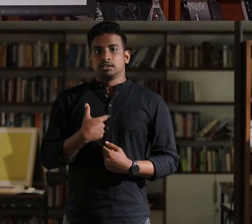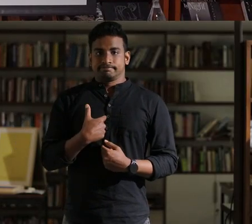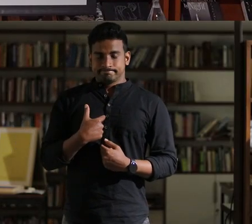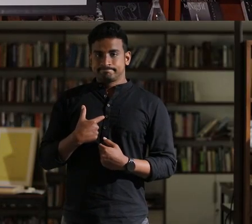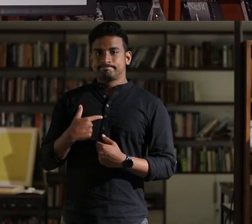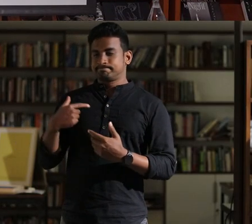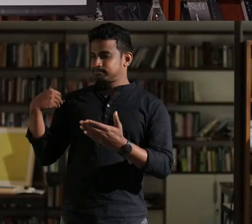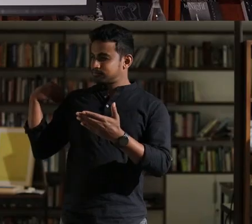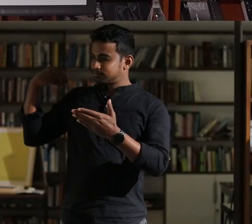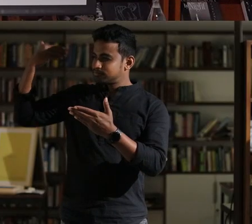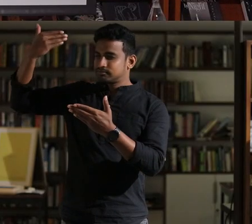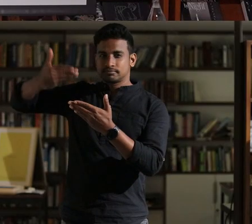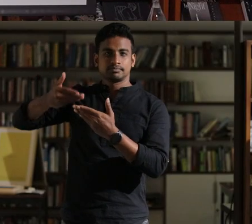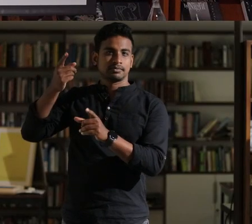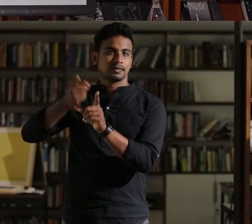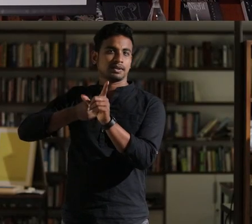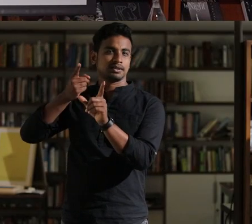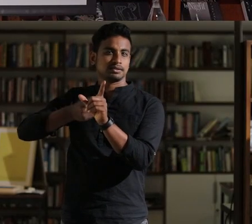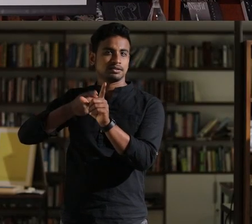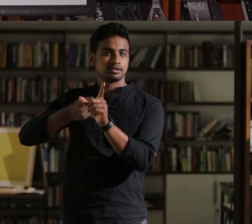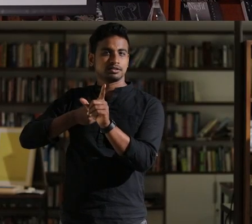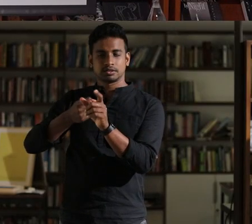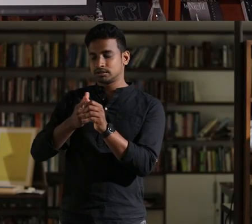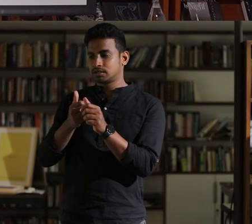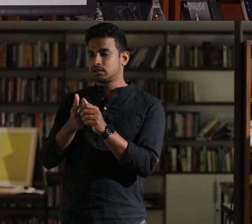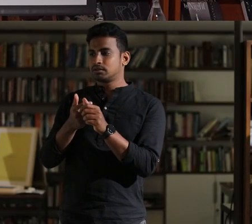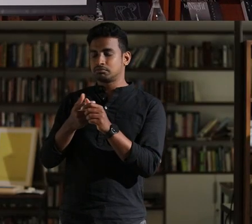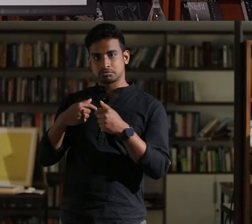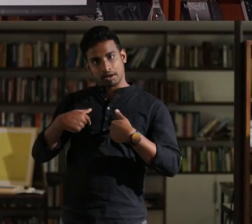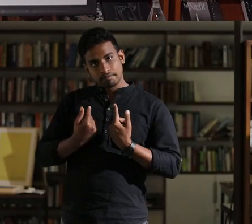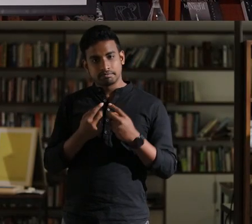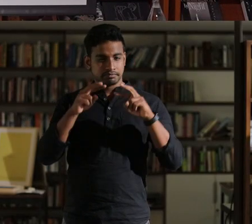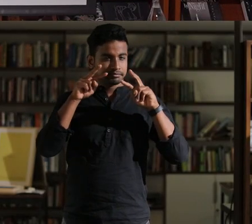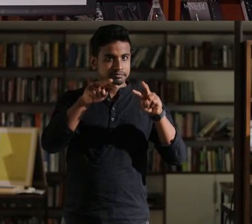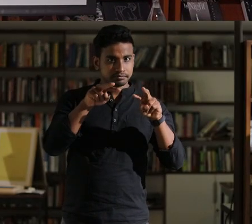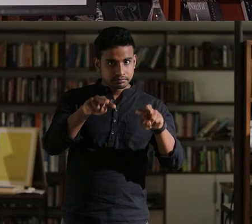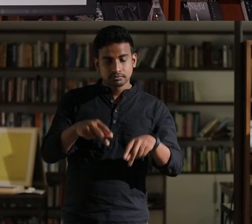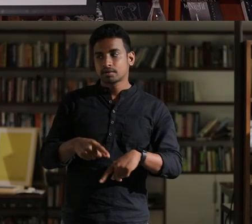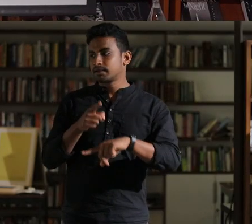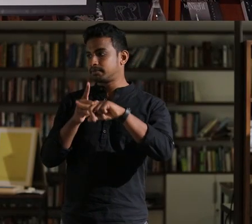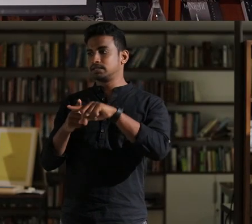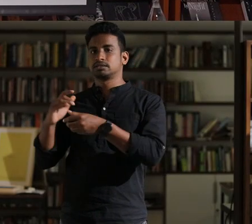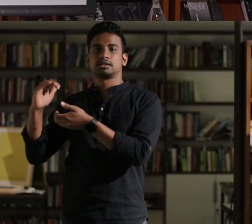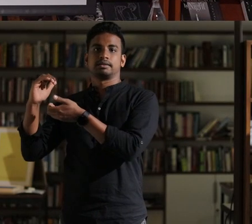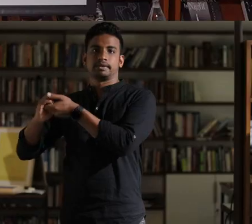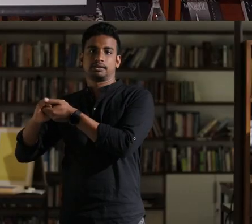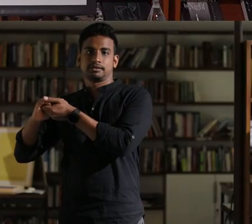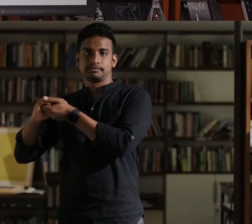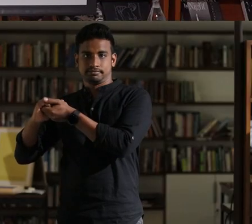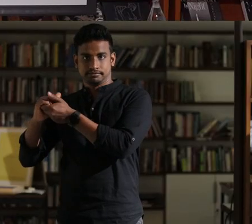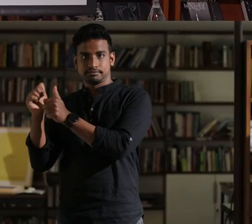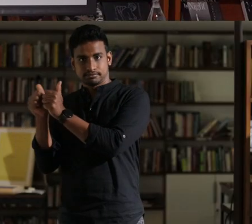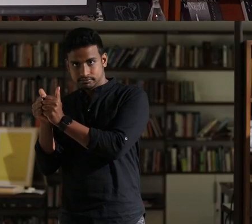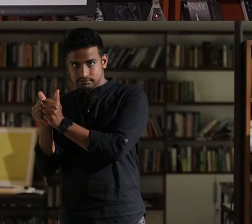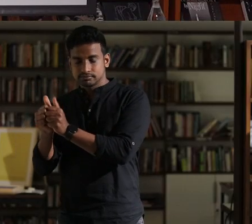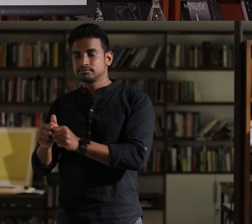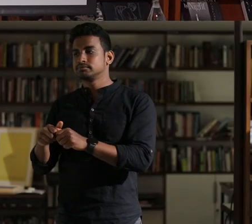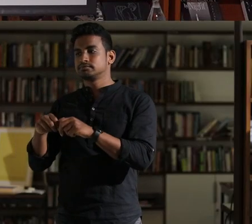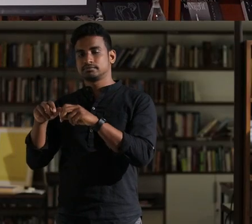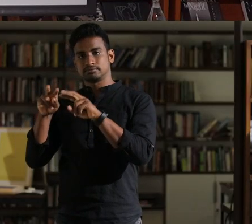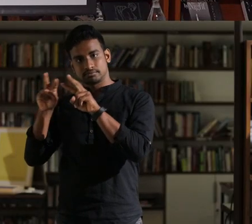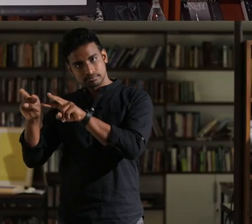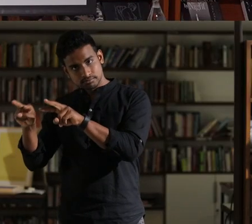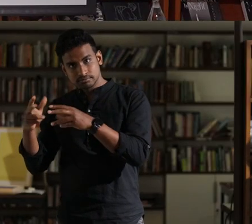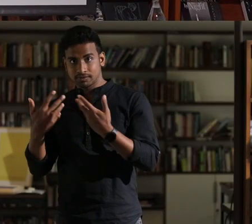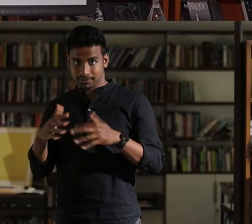or in some senses also joined. And then curiously, one of the projects that